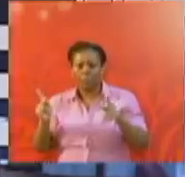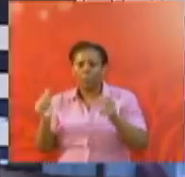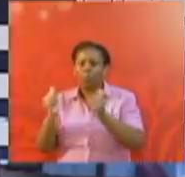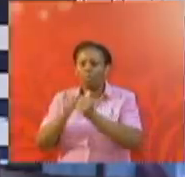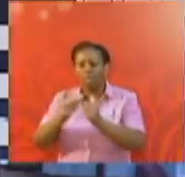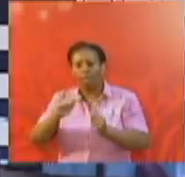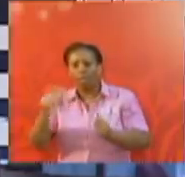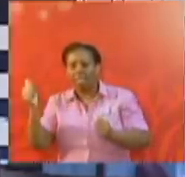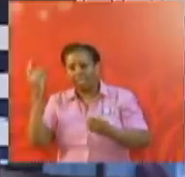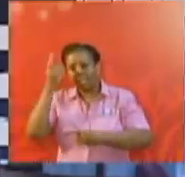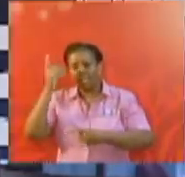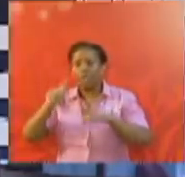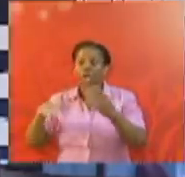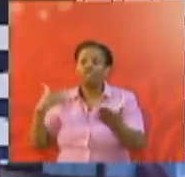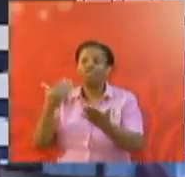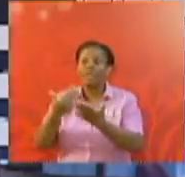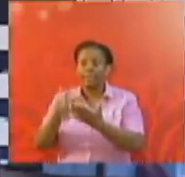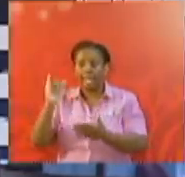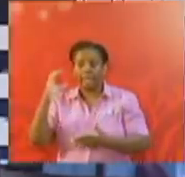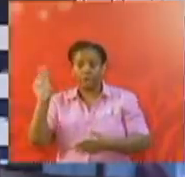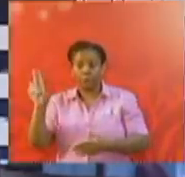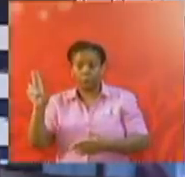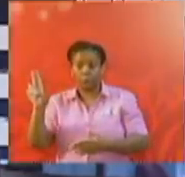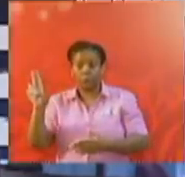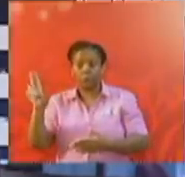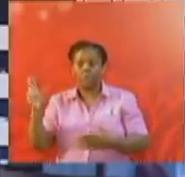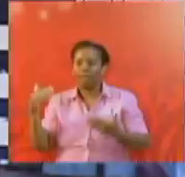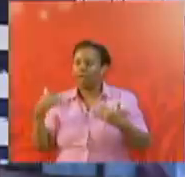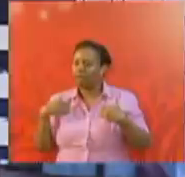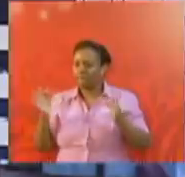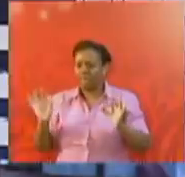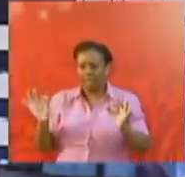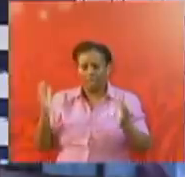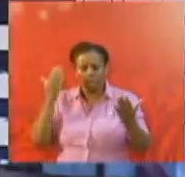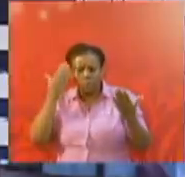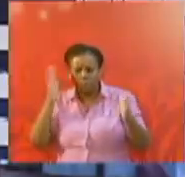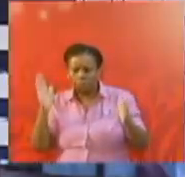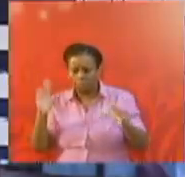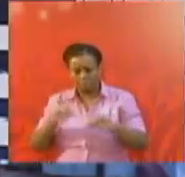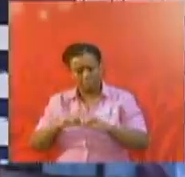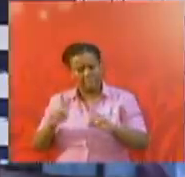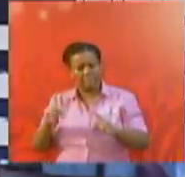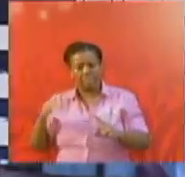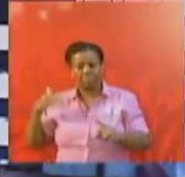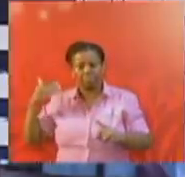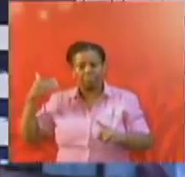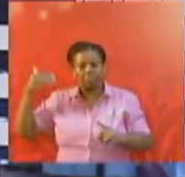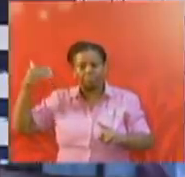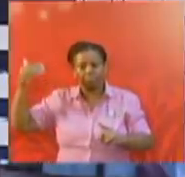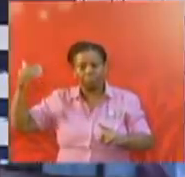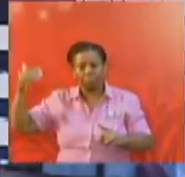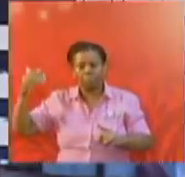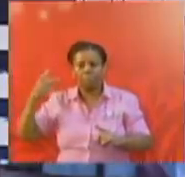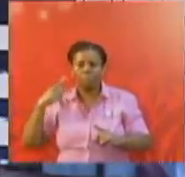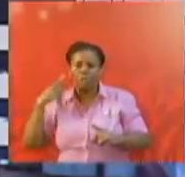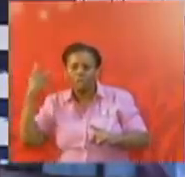ICU, they have no known comorbidities. However, sometimes you find out that their blood pressure is elevated or their sugar is elevated,